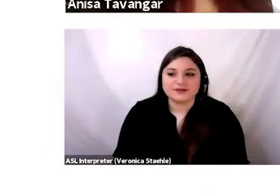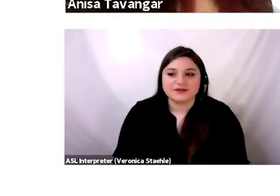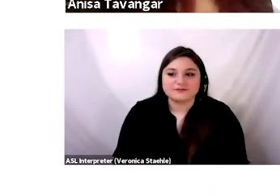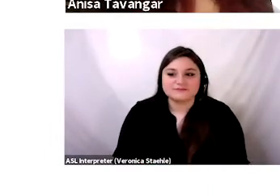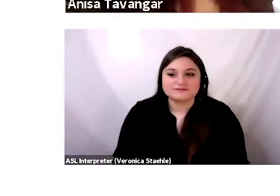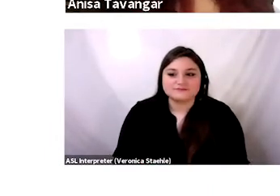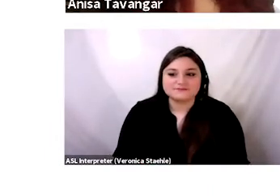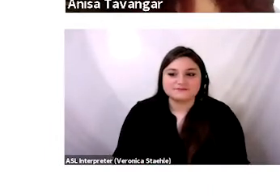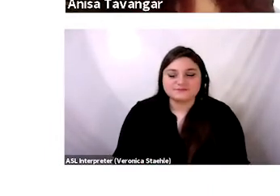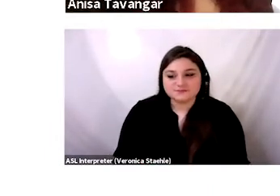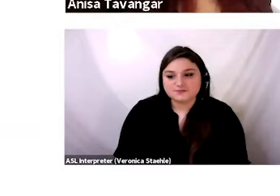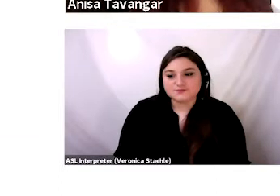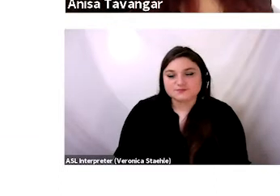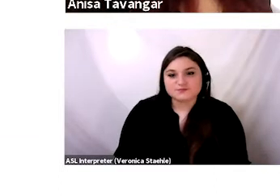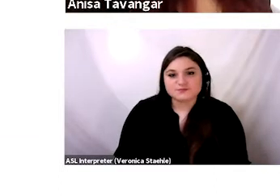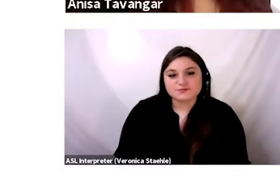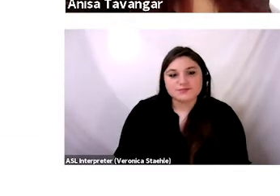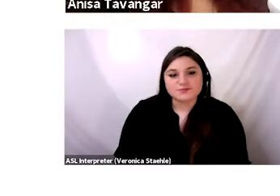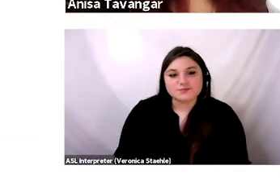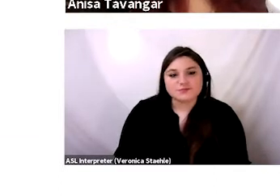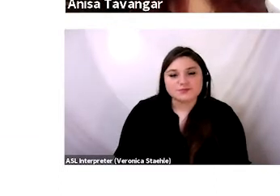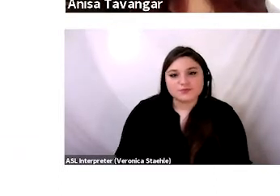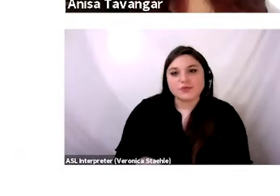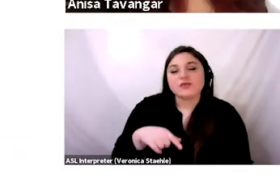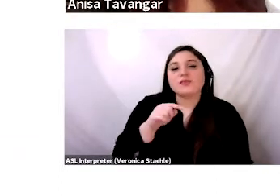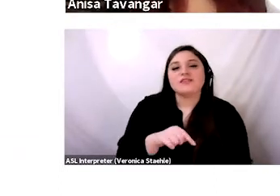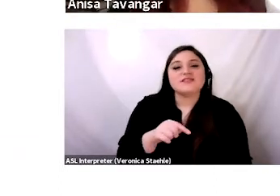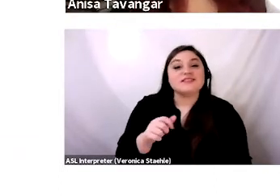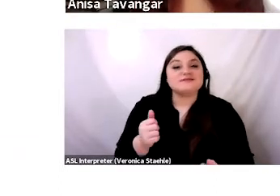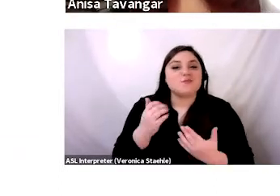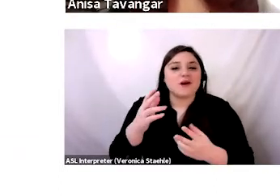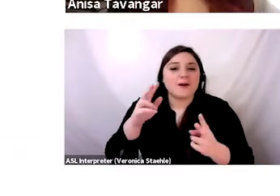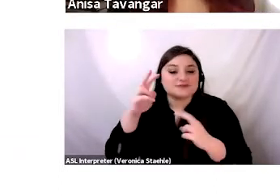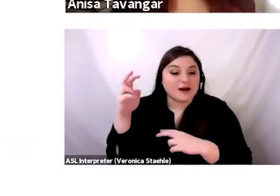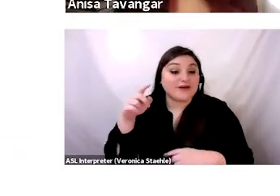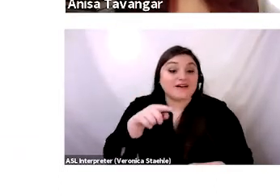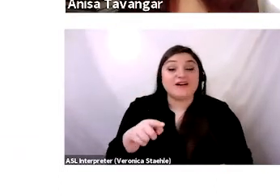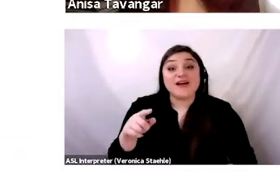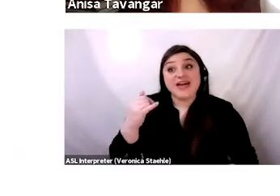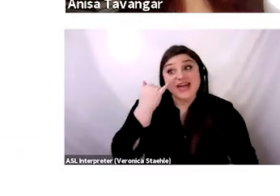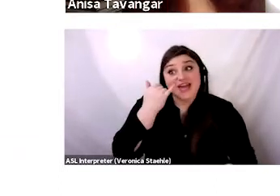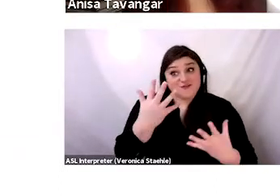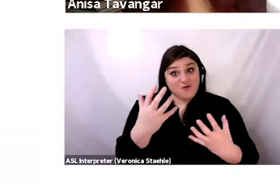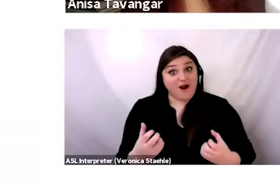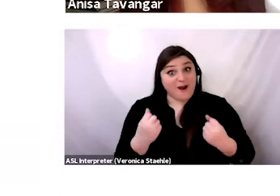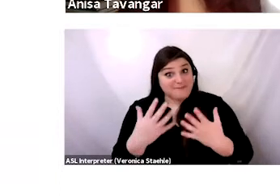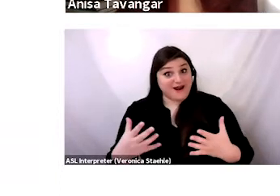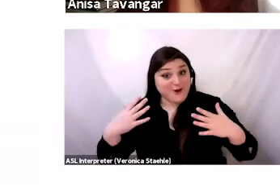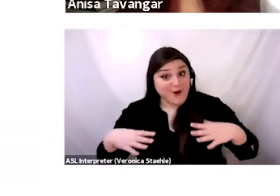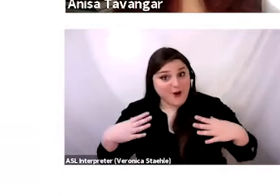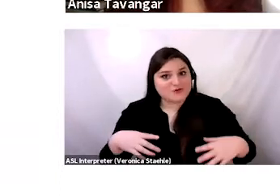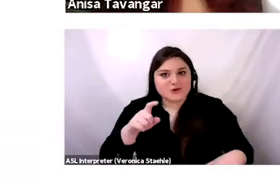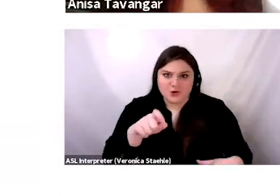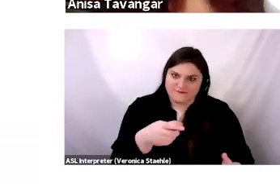So this, also brings up the topic of, in order to have clothes for most people, you have to